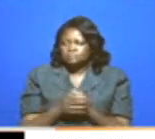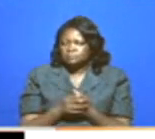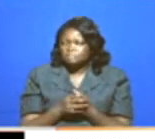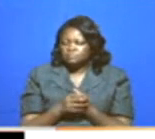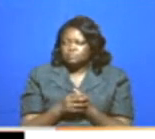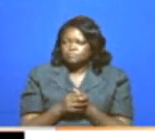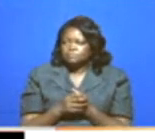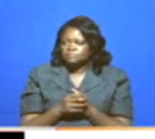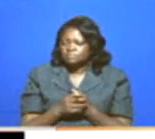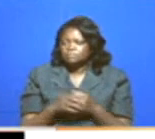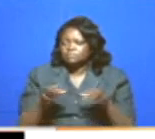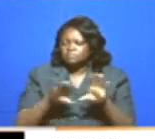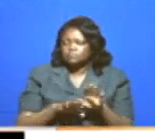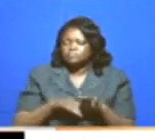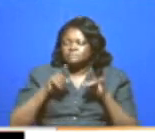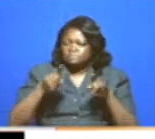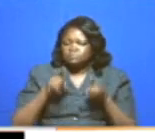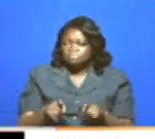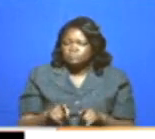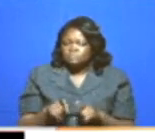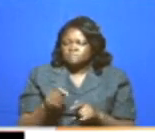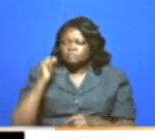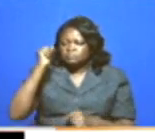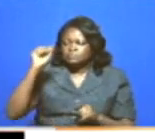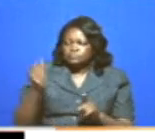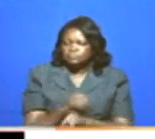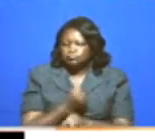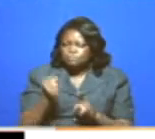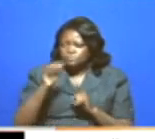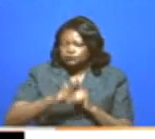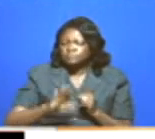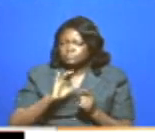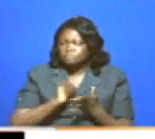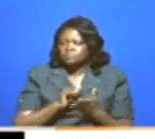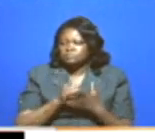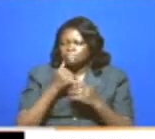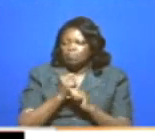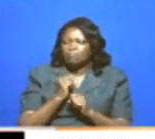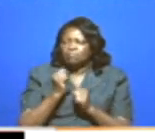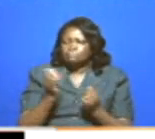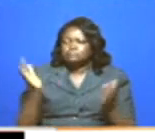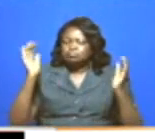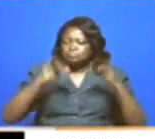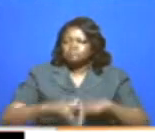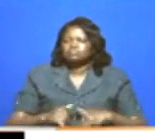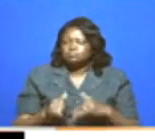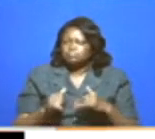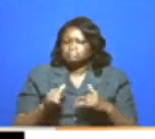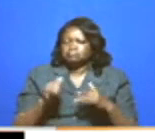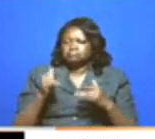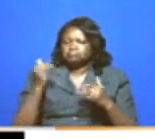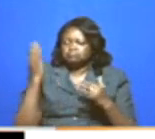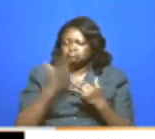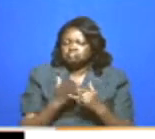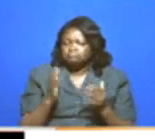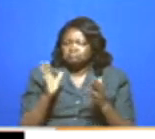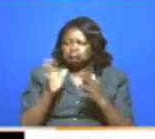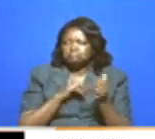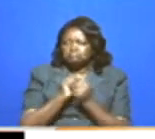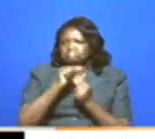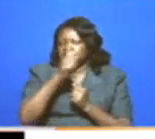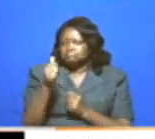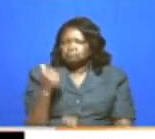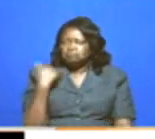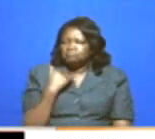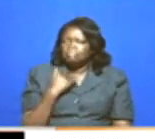has condemned the political violence in the area that saw his rally stormed and disrupted by alleged hired goons.